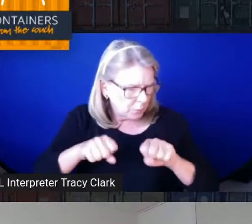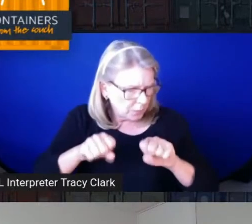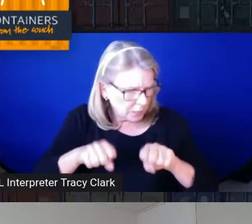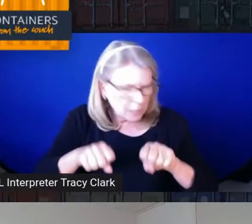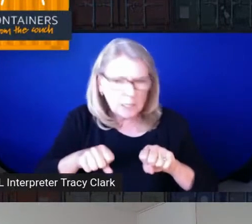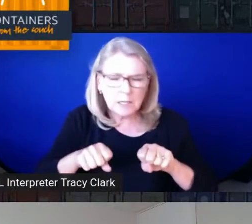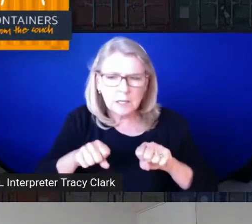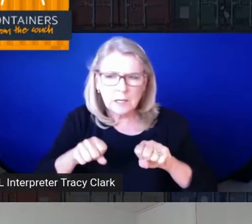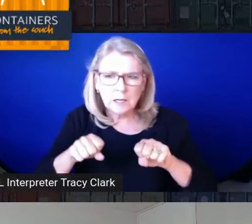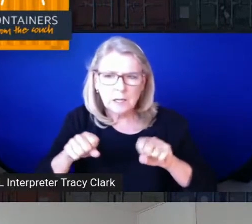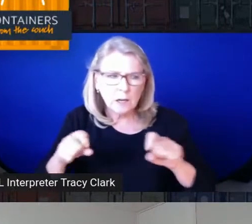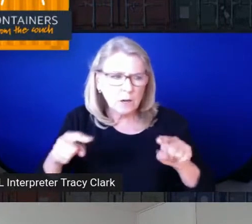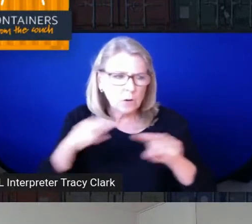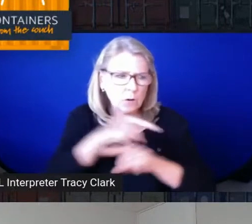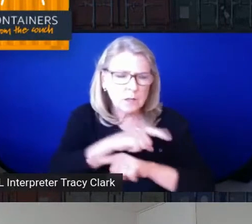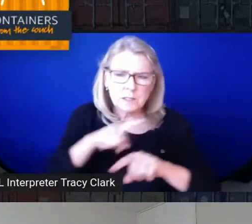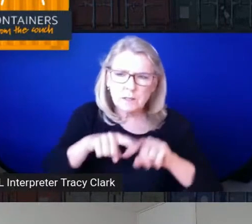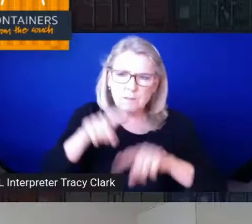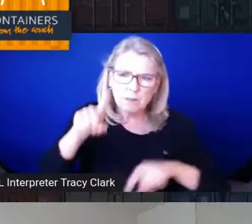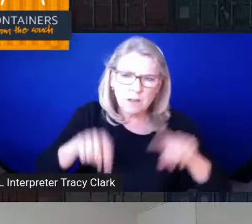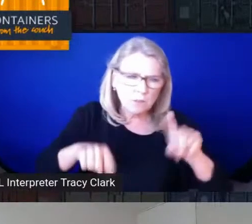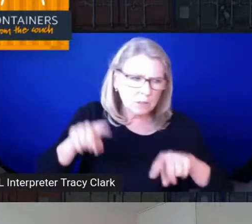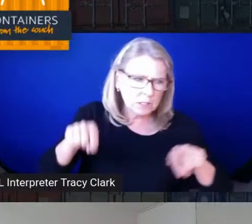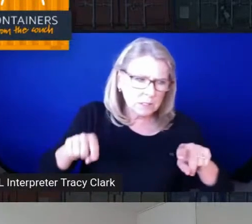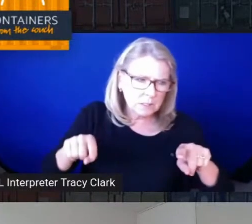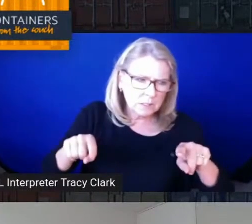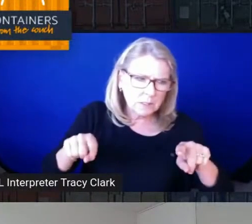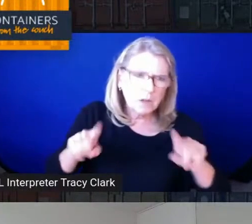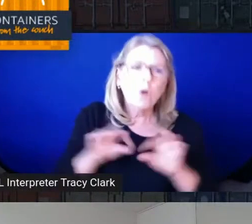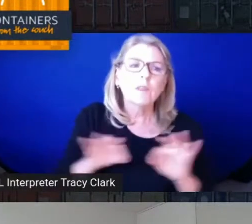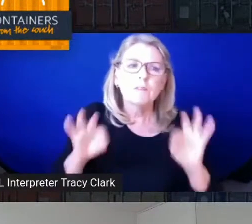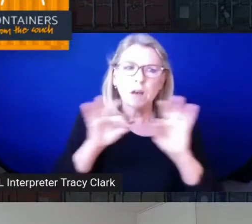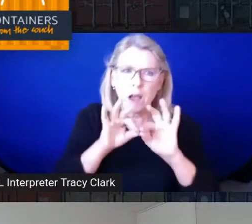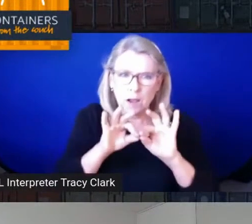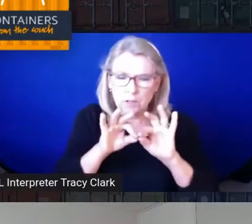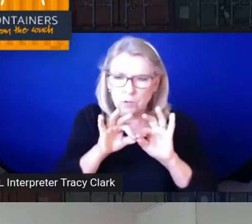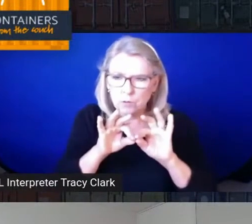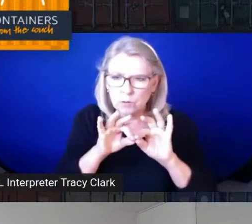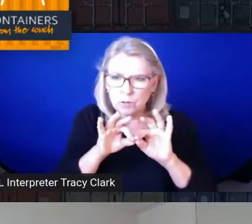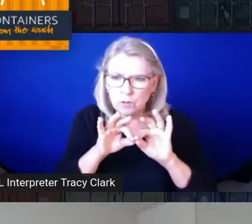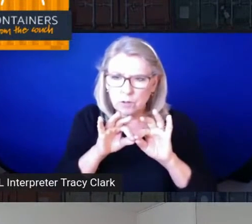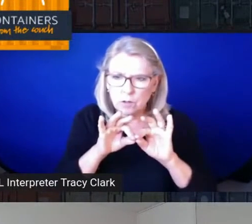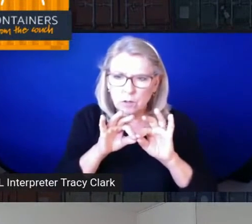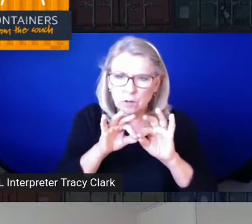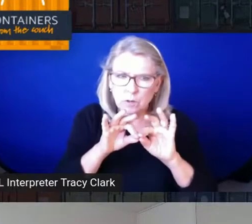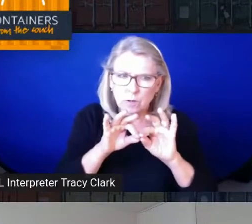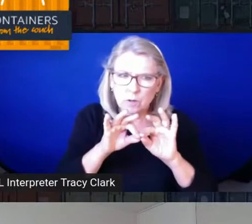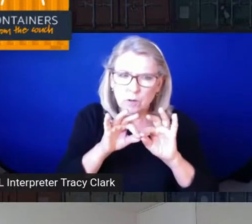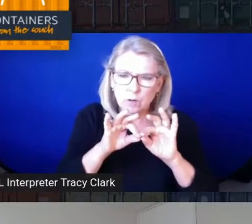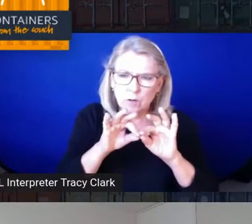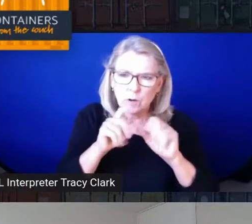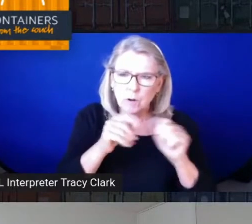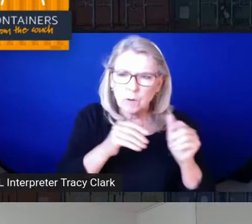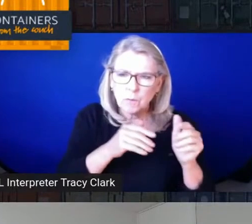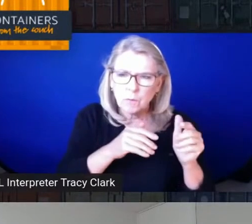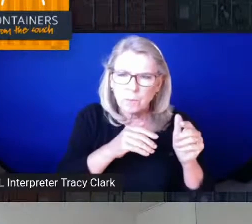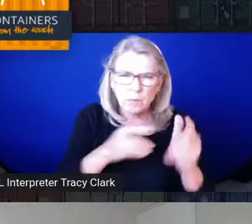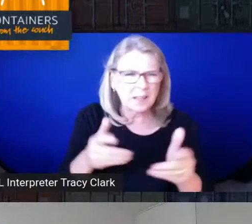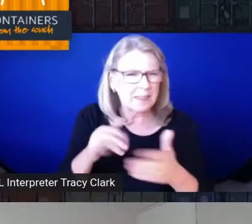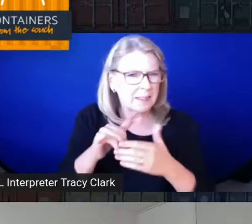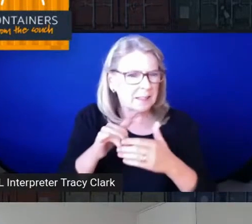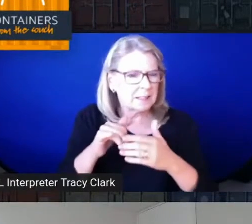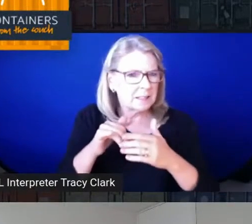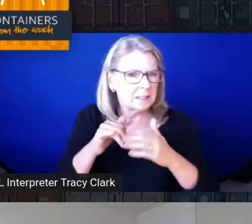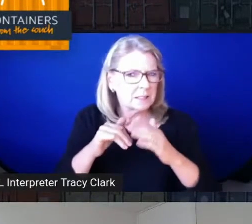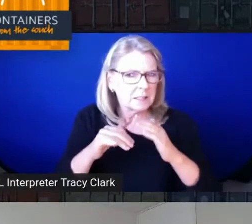the various cloud providers, and bringing this abstraction layer. So